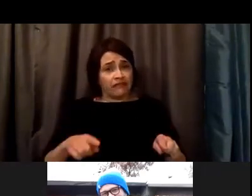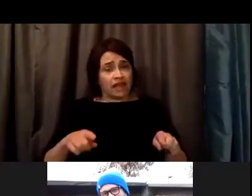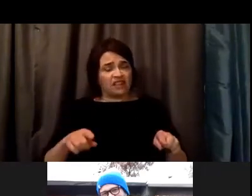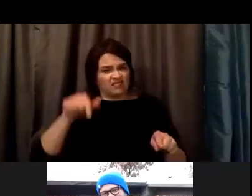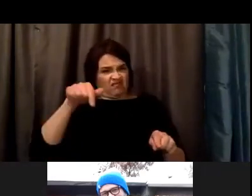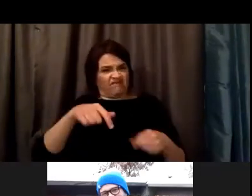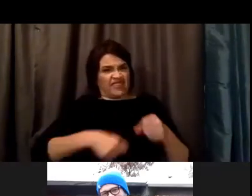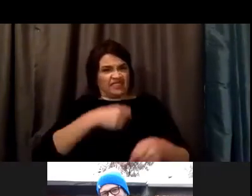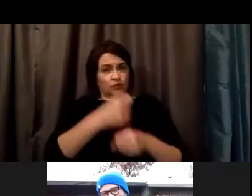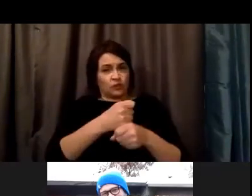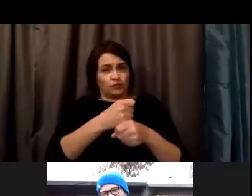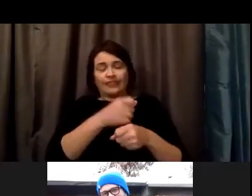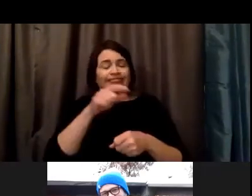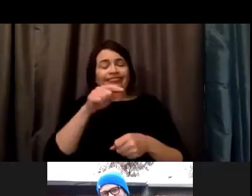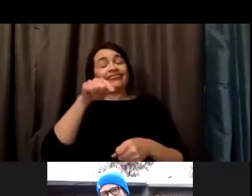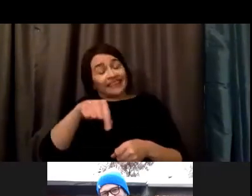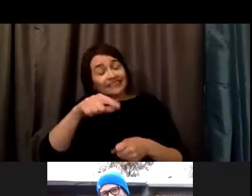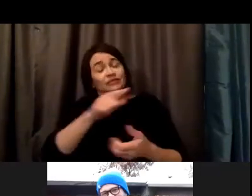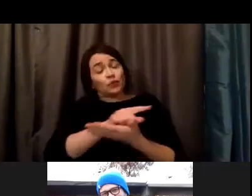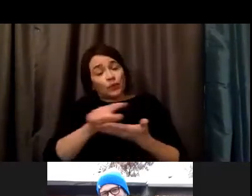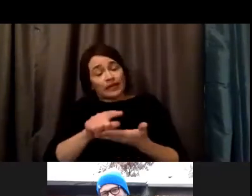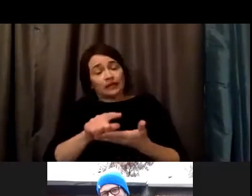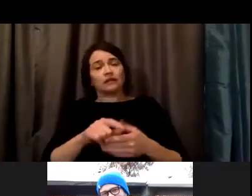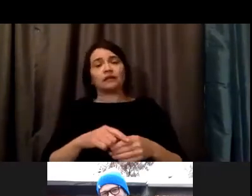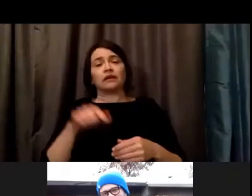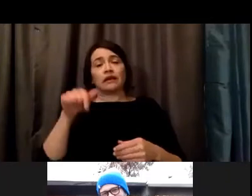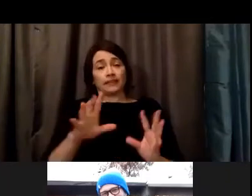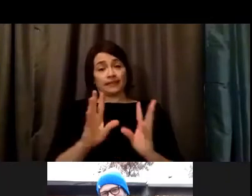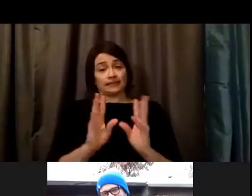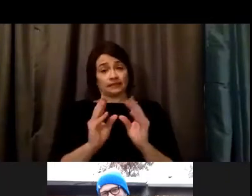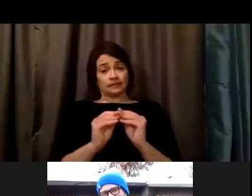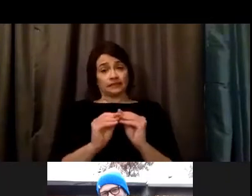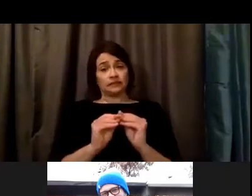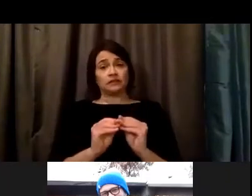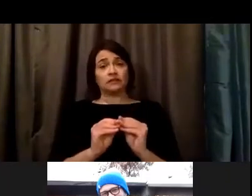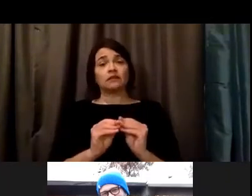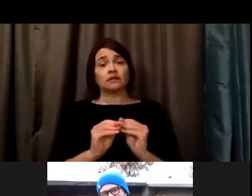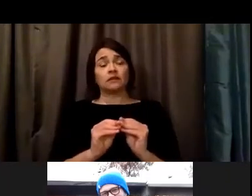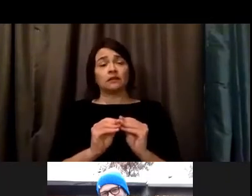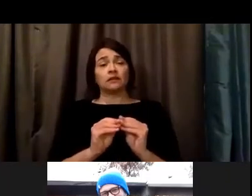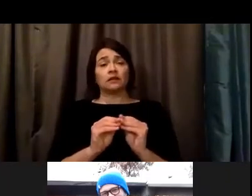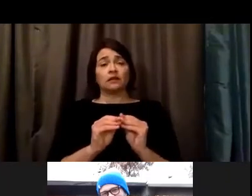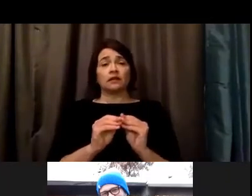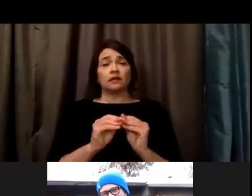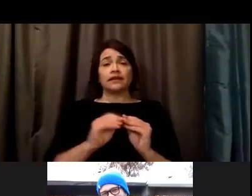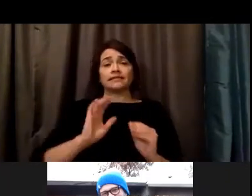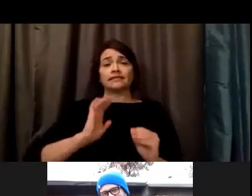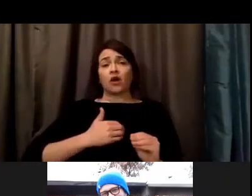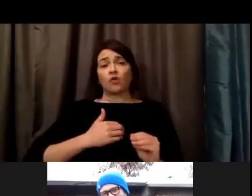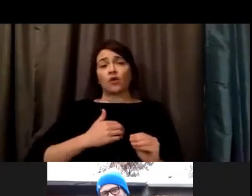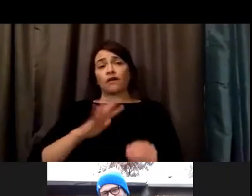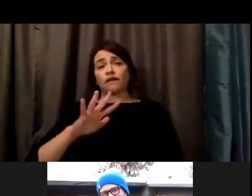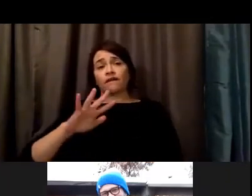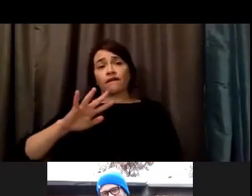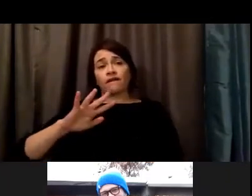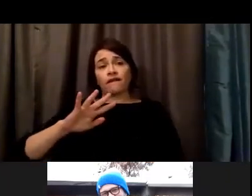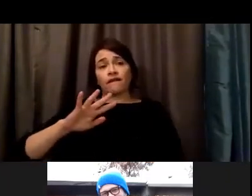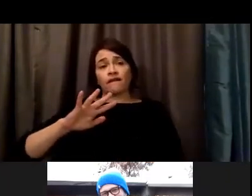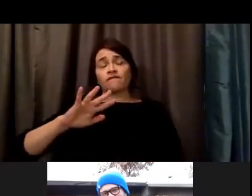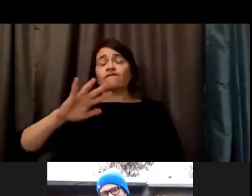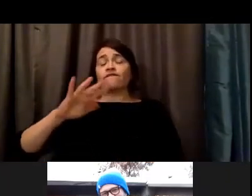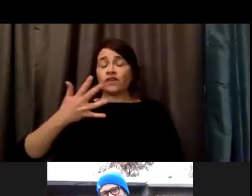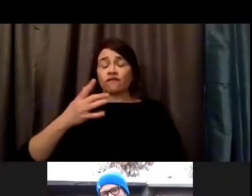symposium, this webinar marks our 5th anniversary of the Khmer Legacy